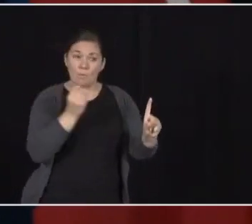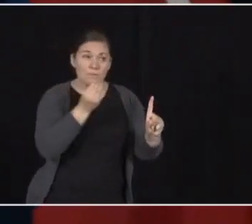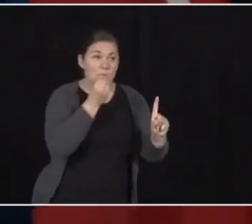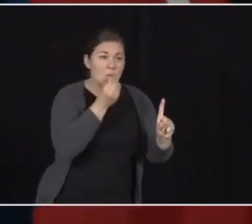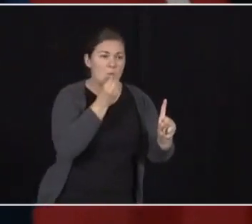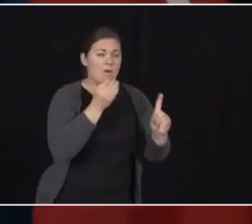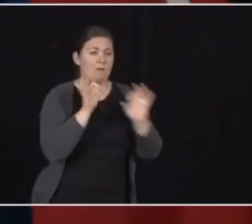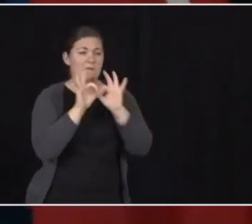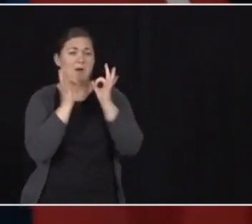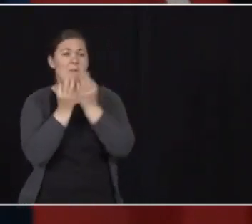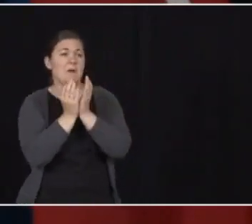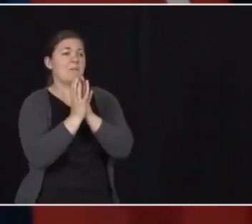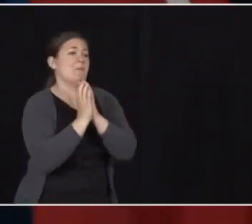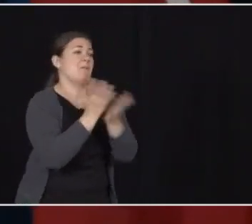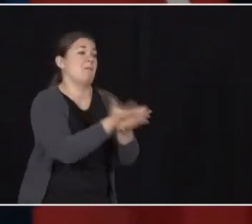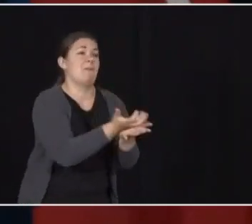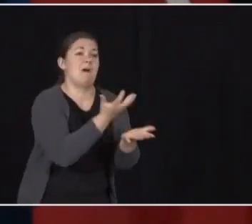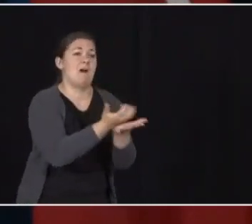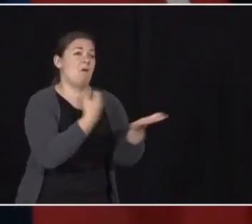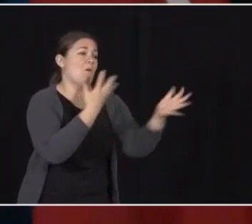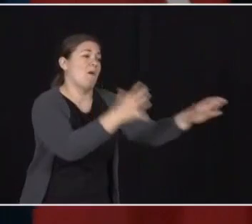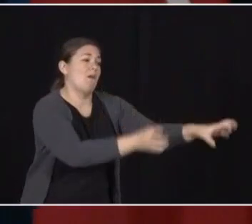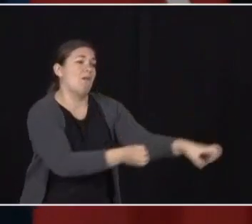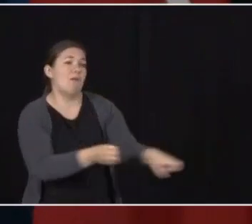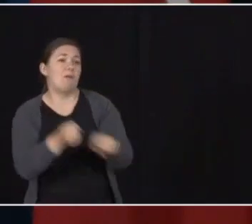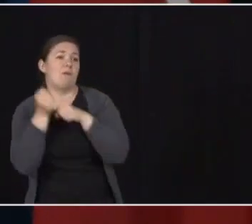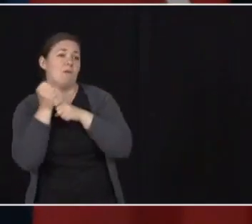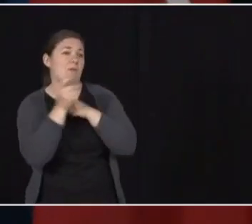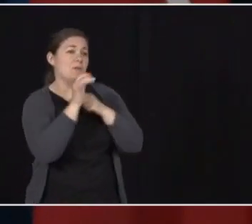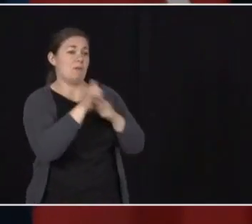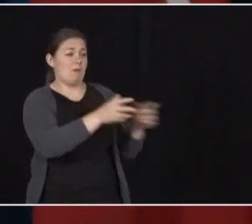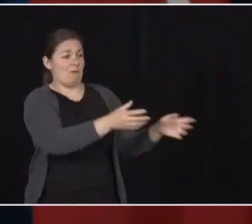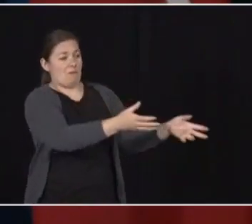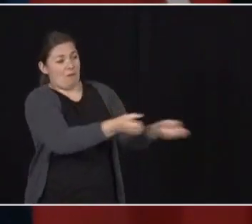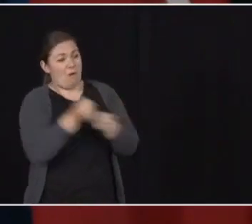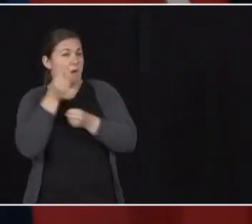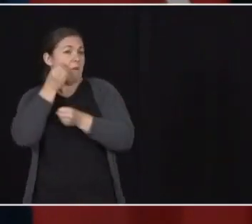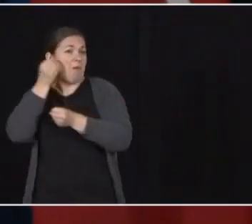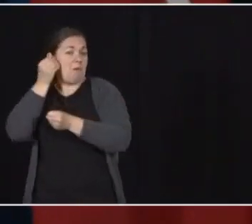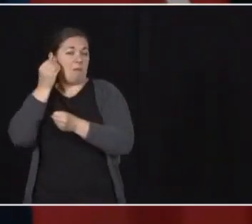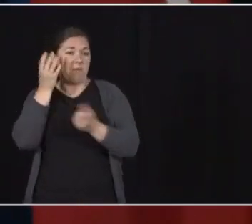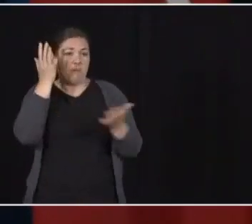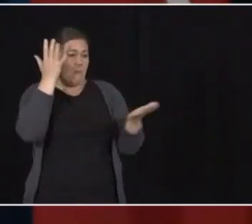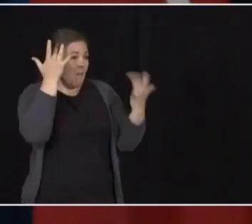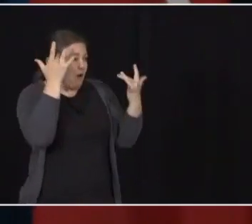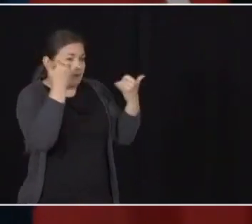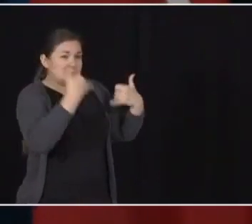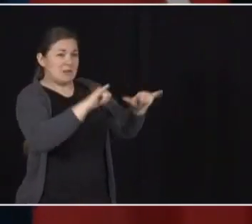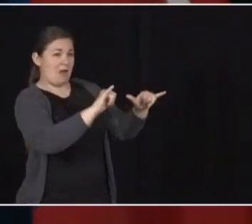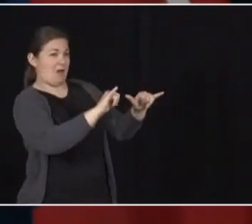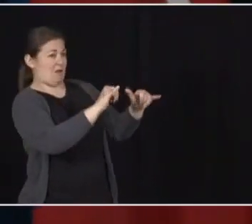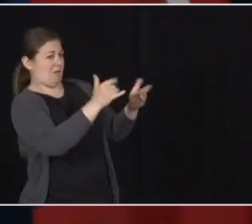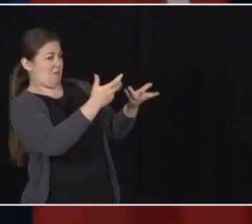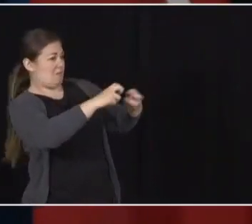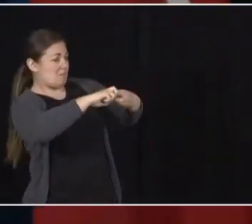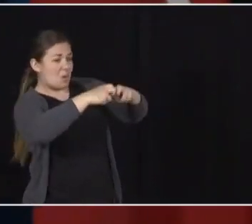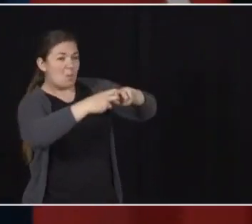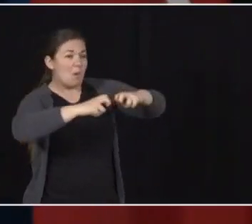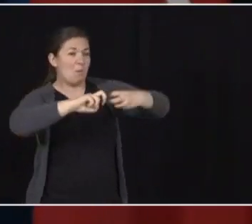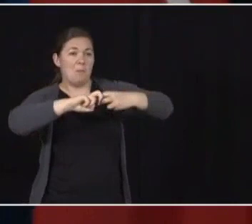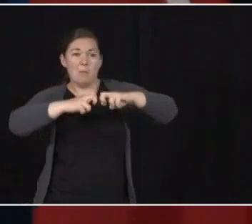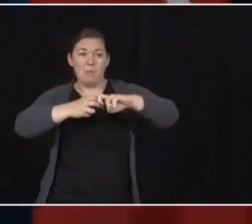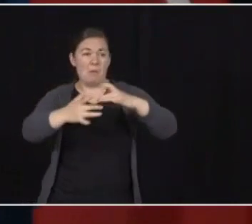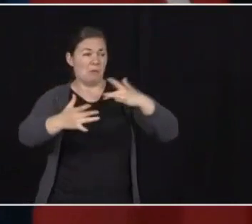take over the long-term care facility. Why are there still these deep-rooted issues and concerns